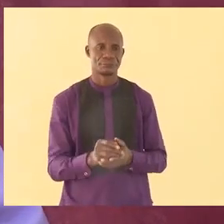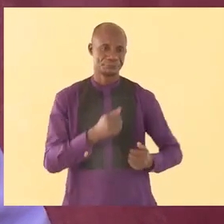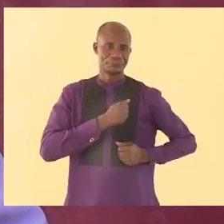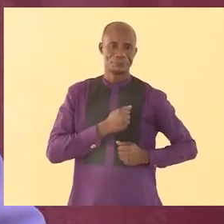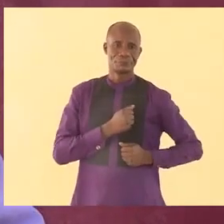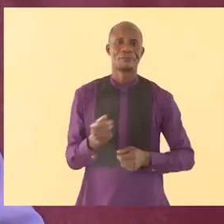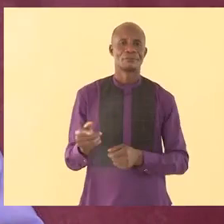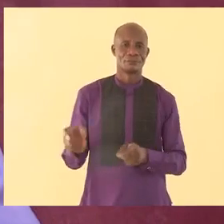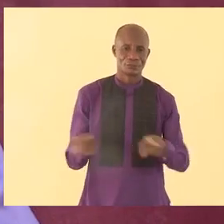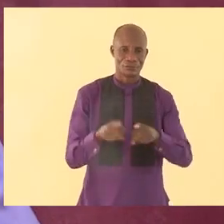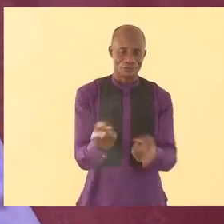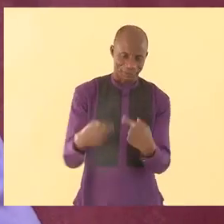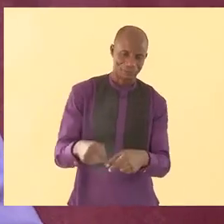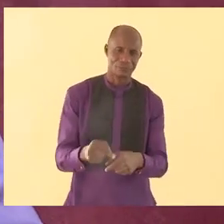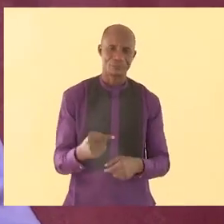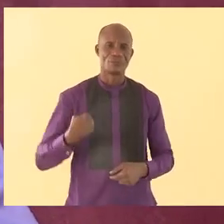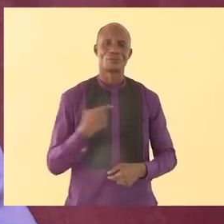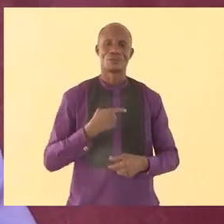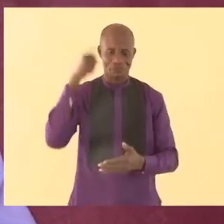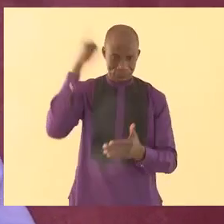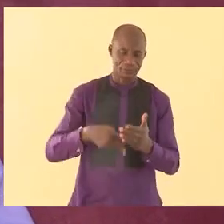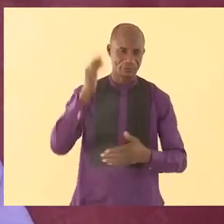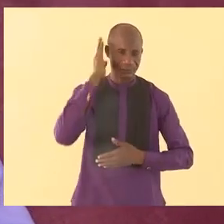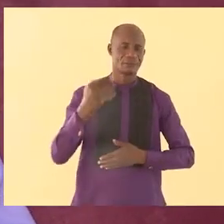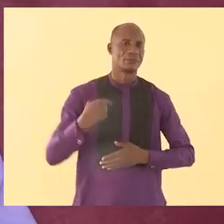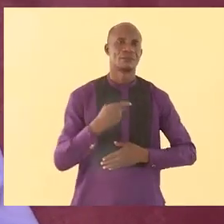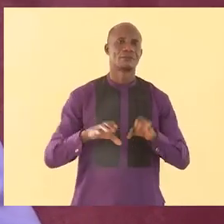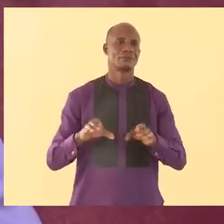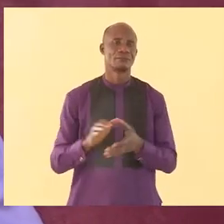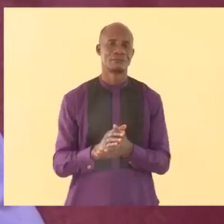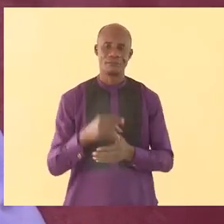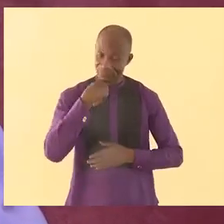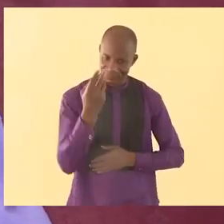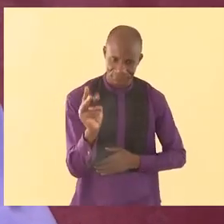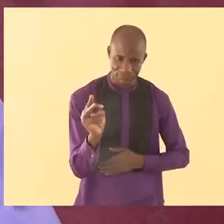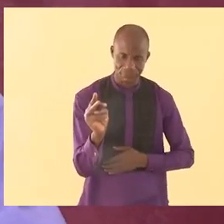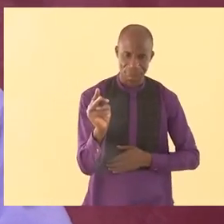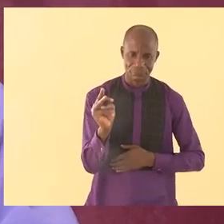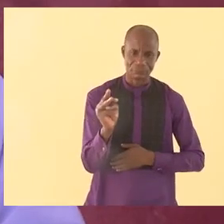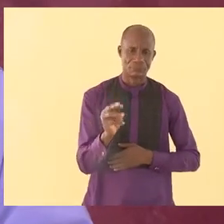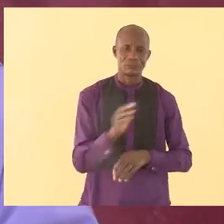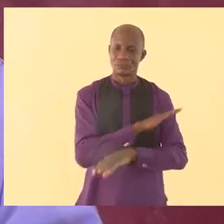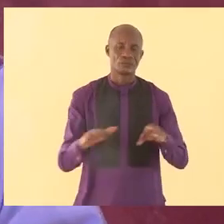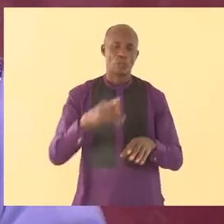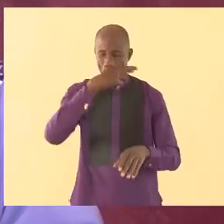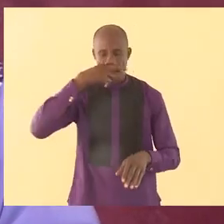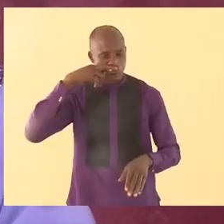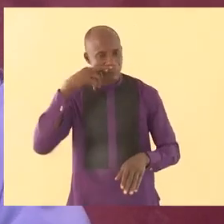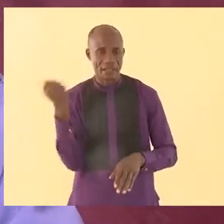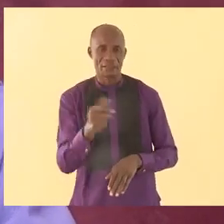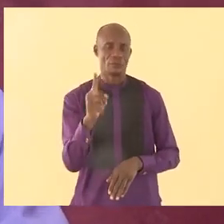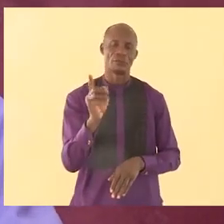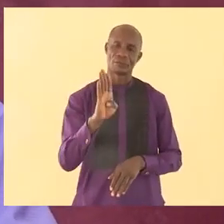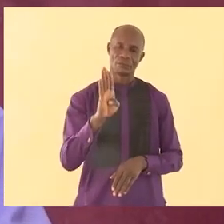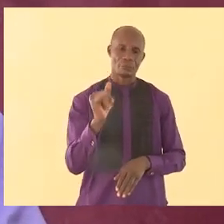Soldiers also asked him, "And we, what shall we do?" And he said to them, "Rob no one by violence or